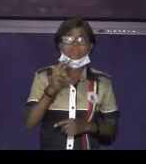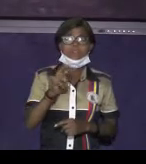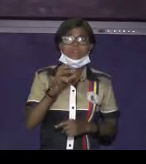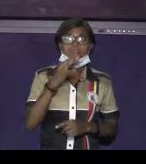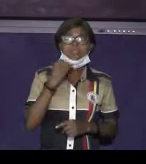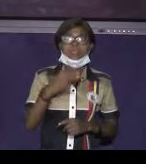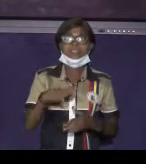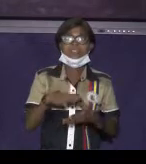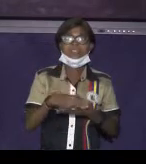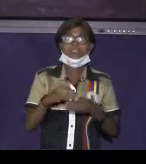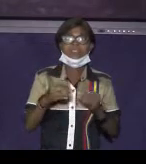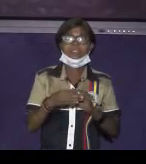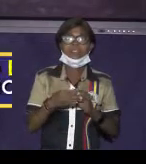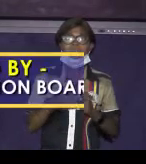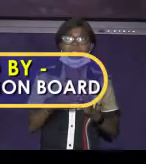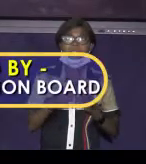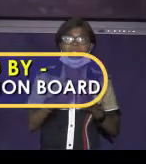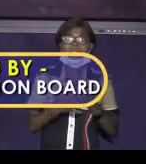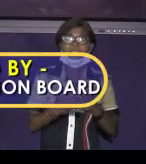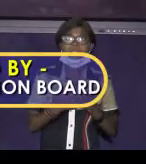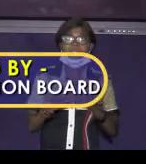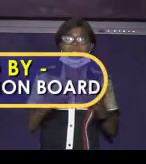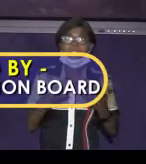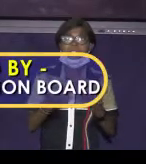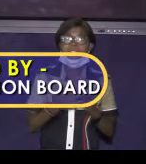affirmative sentence